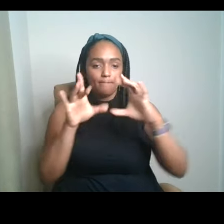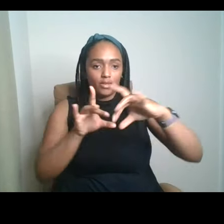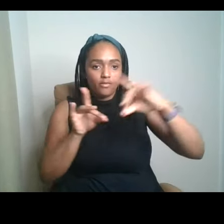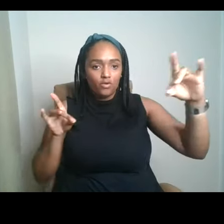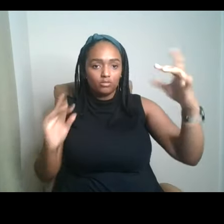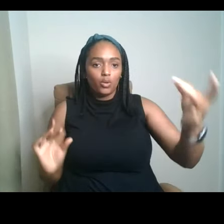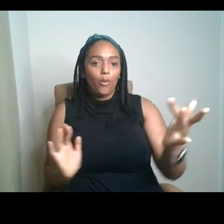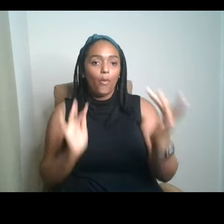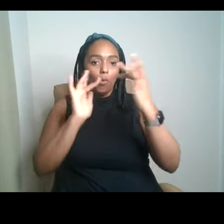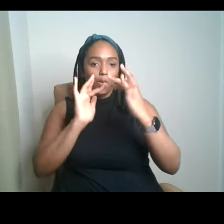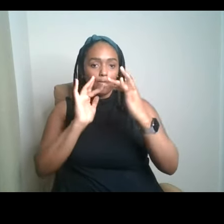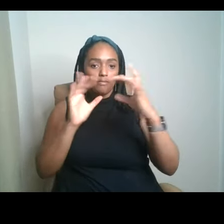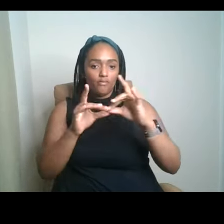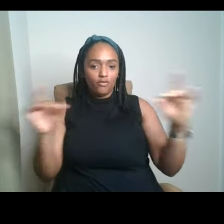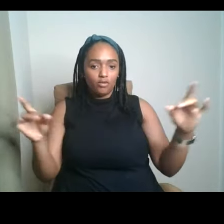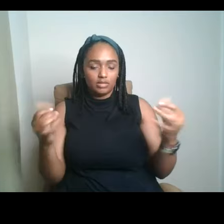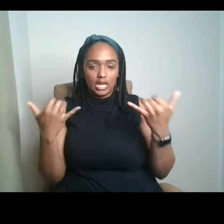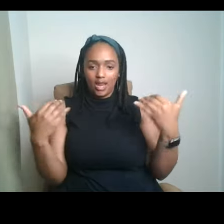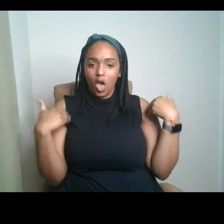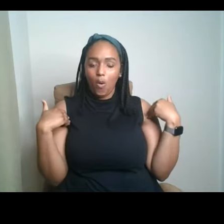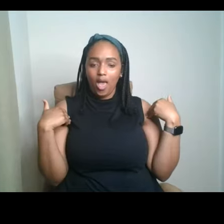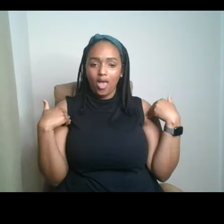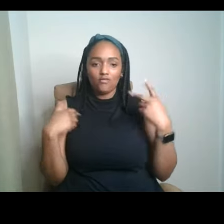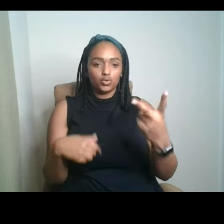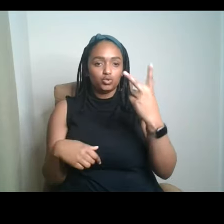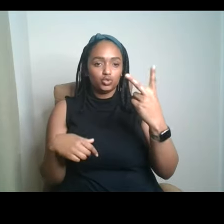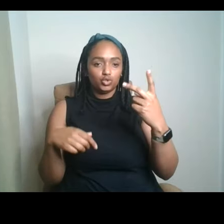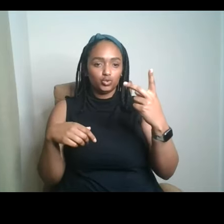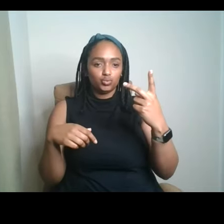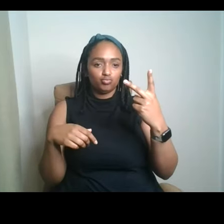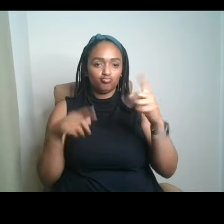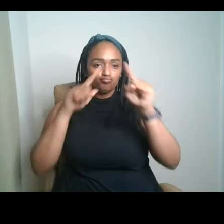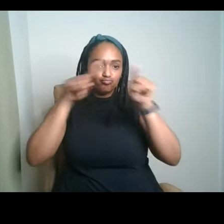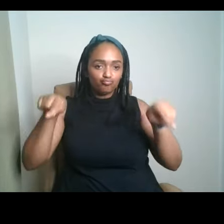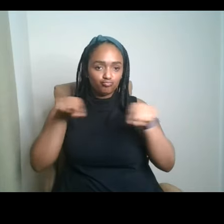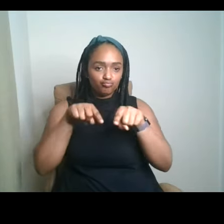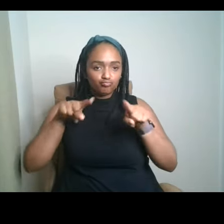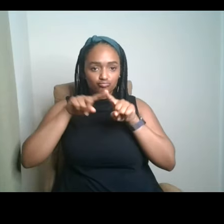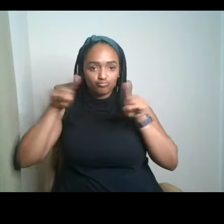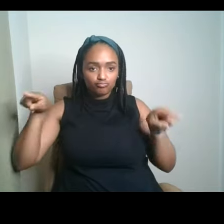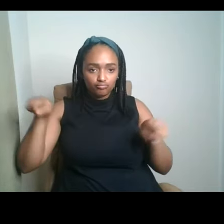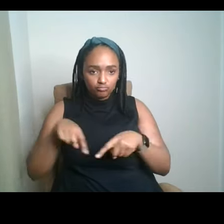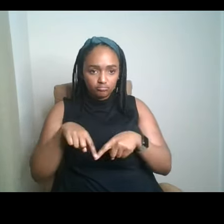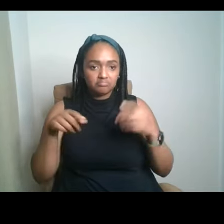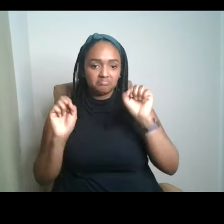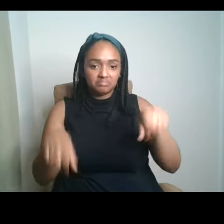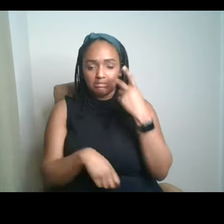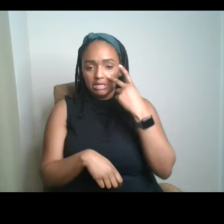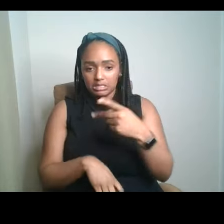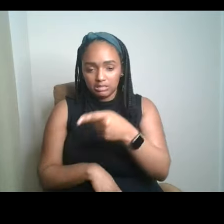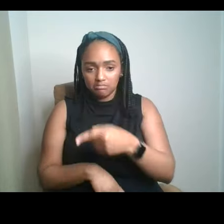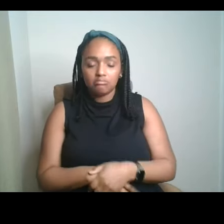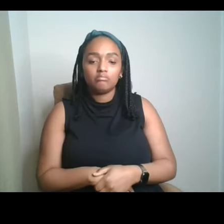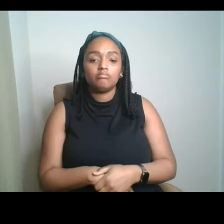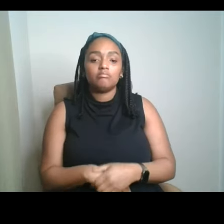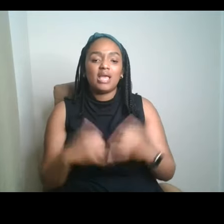And now I have two diagonal lines. Then I want to fold it in half so